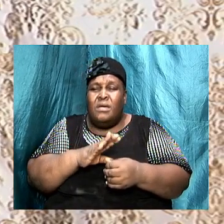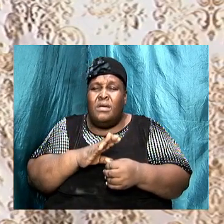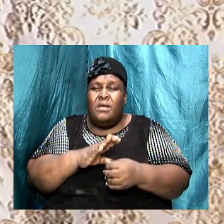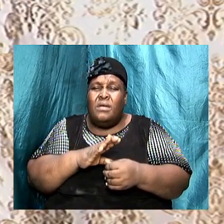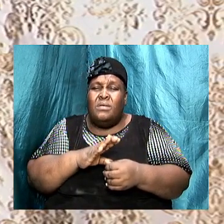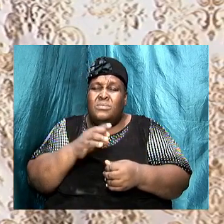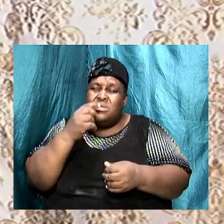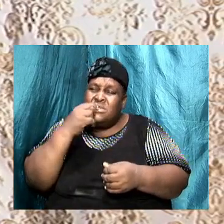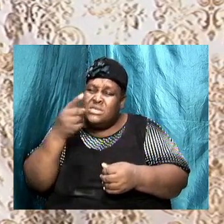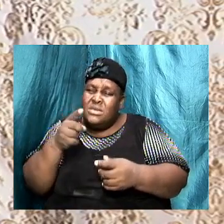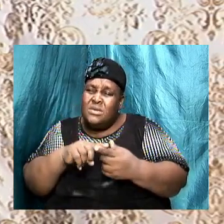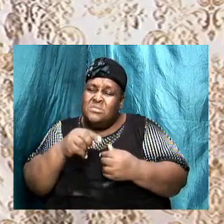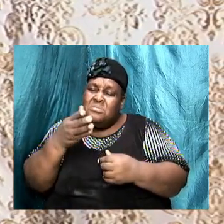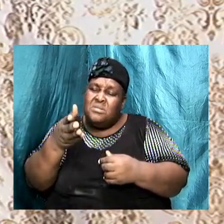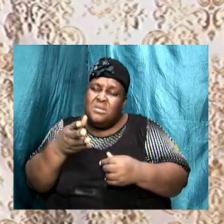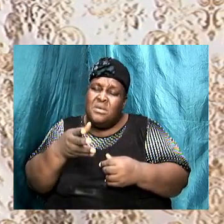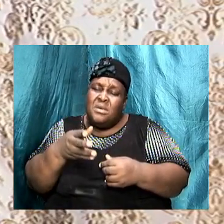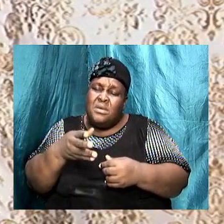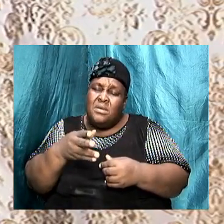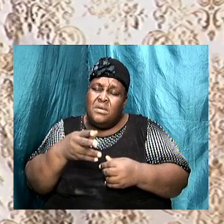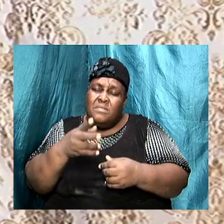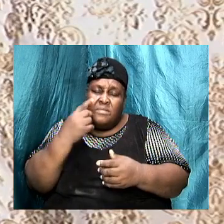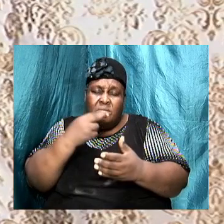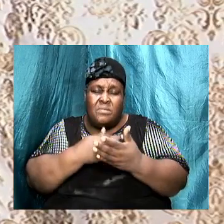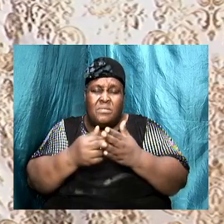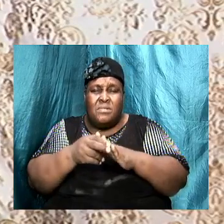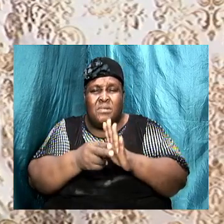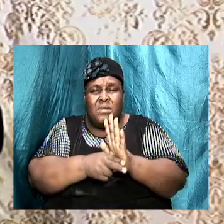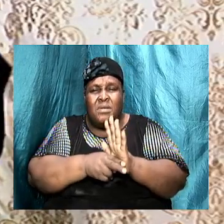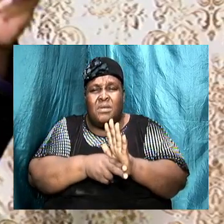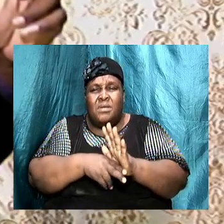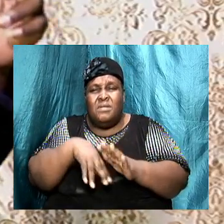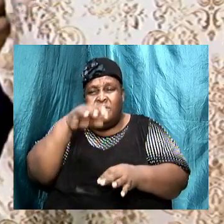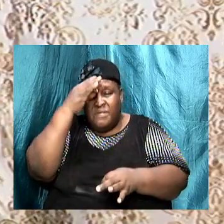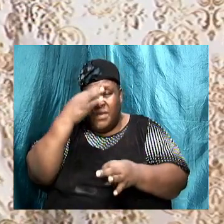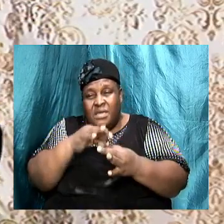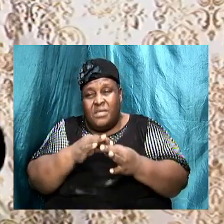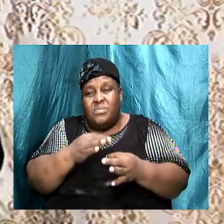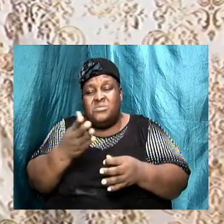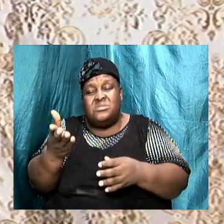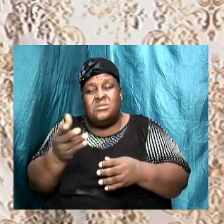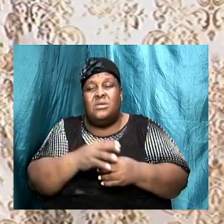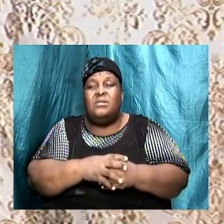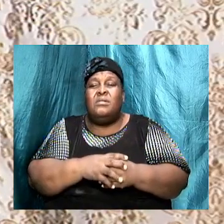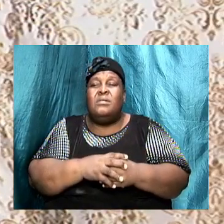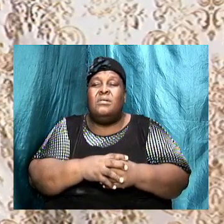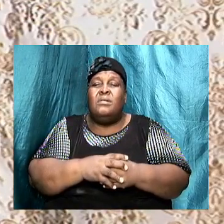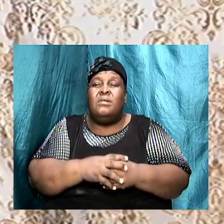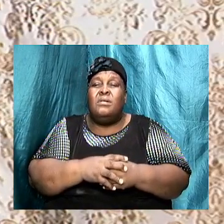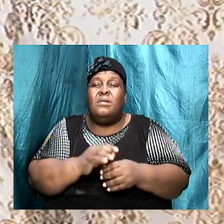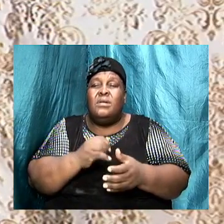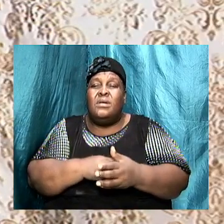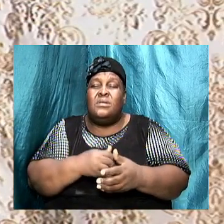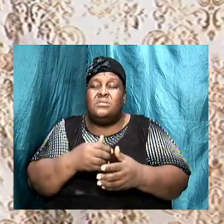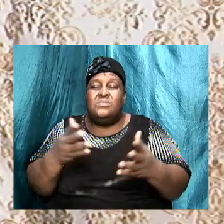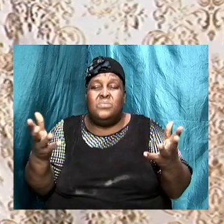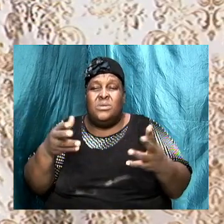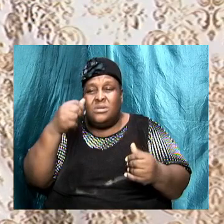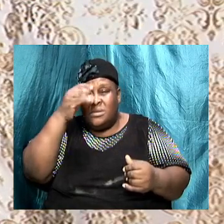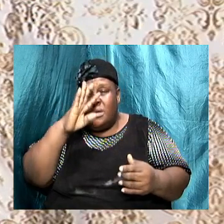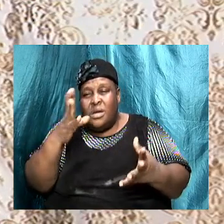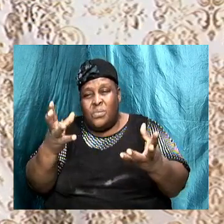them for righteousness. So though faith was not mentioned, faith was there, and it is what God